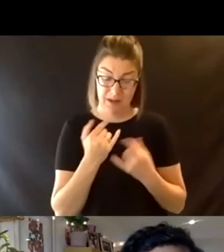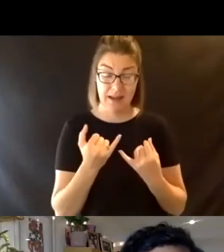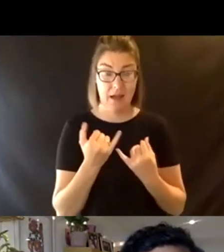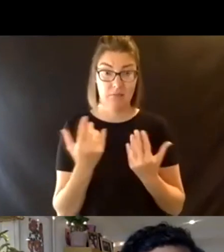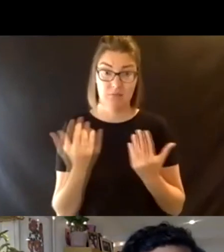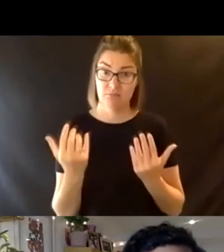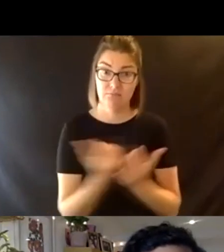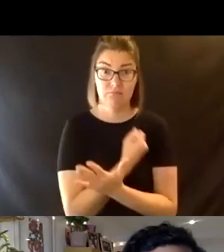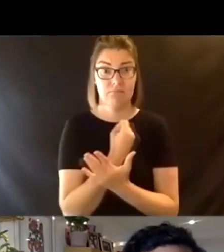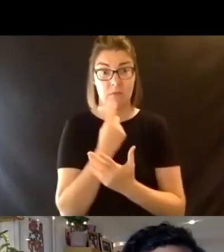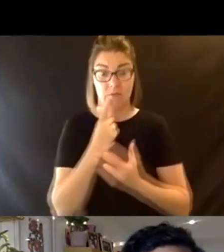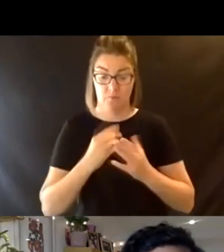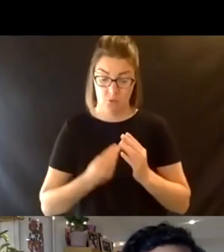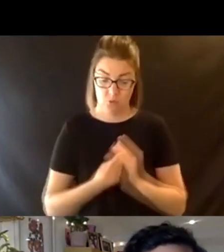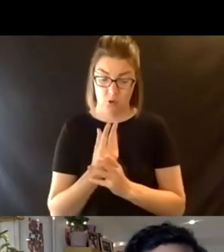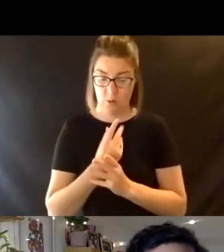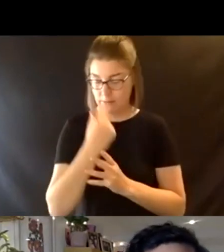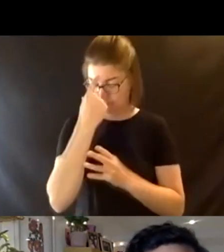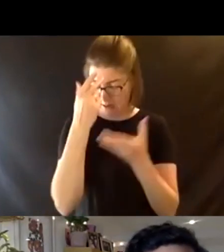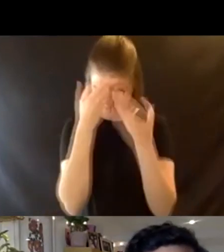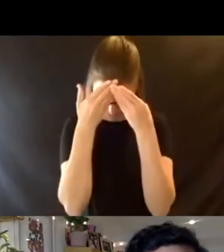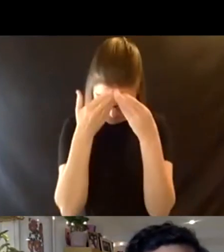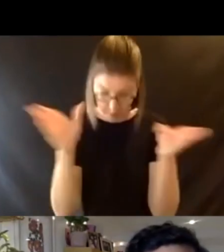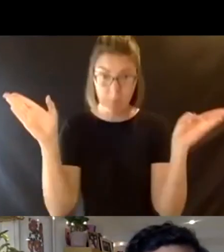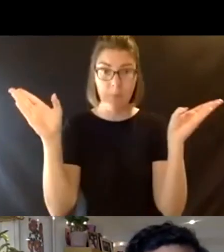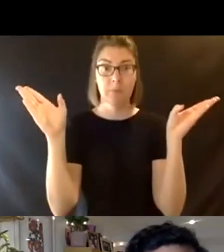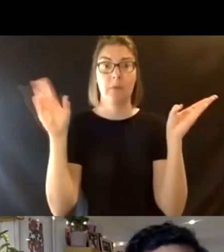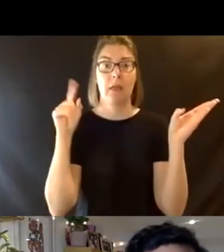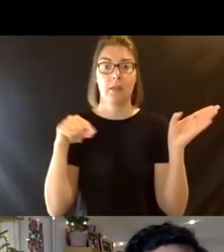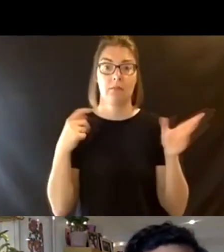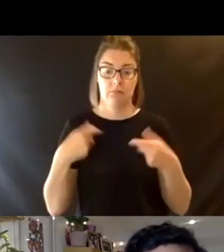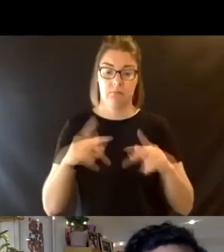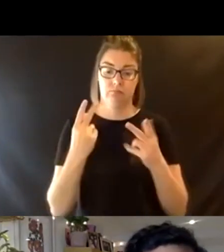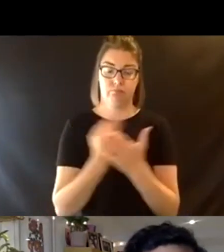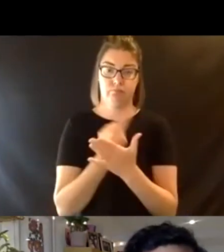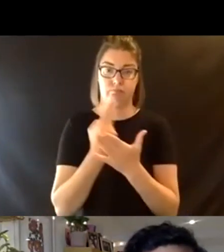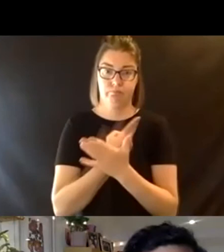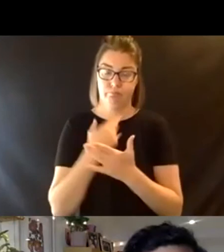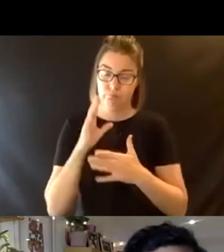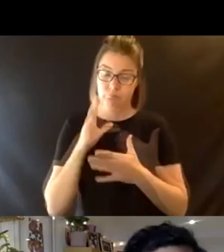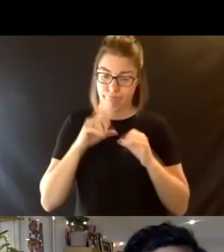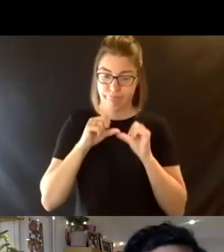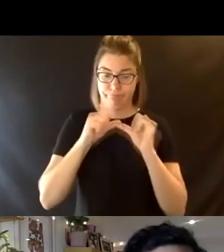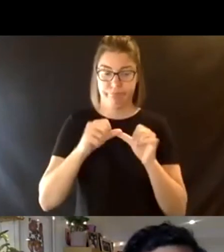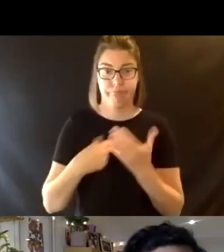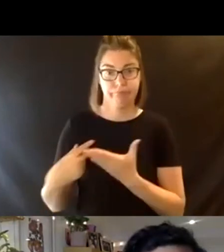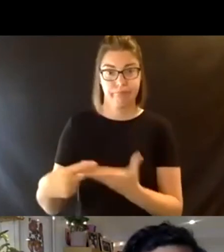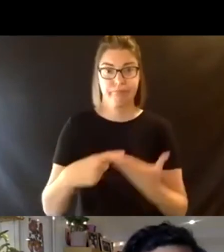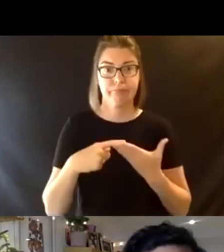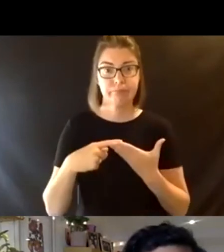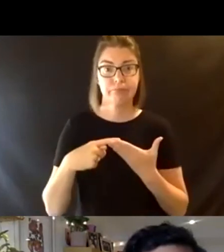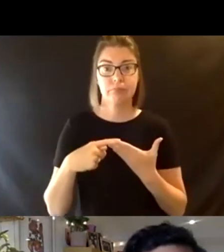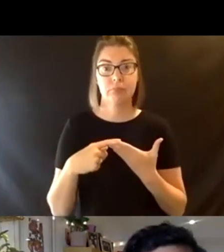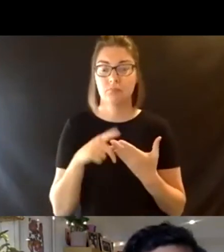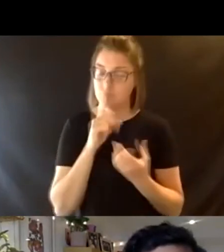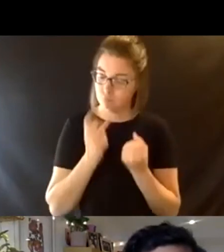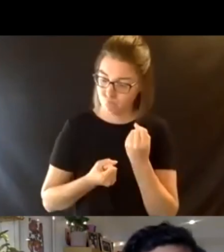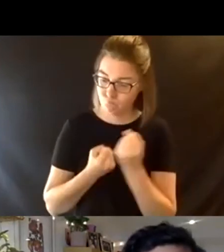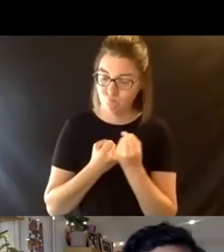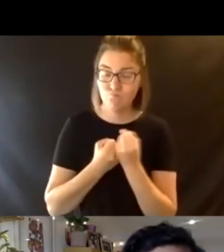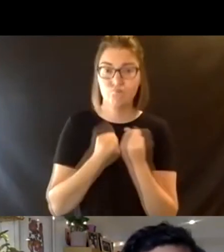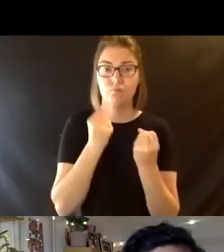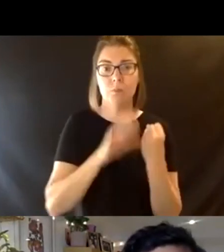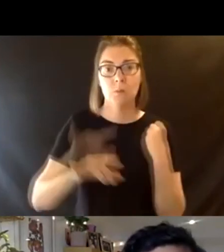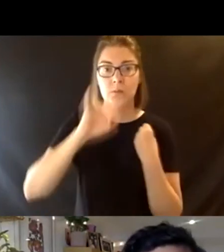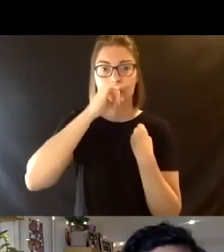know, growing open-mindedness, and we have to use this opportunity to keep that conversation growing. So just support your kid.